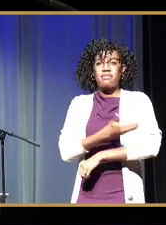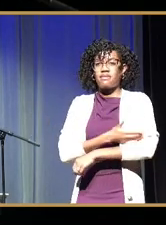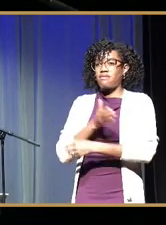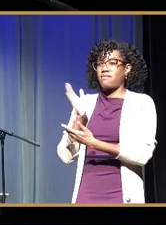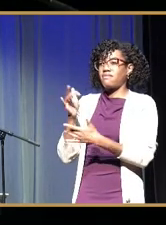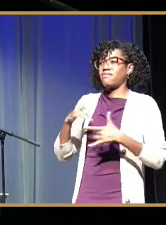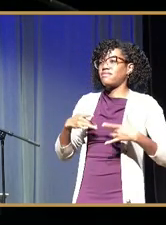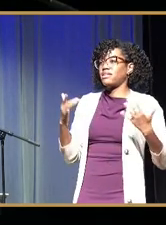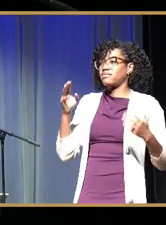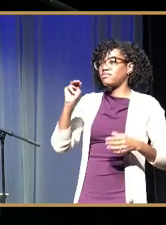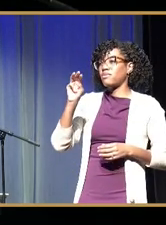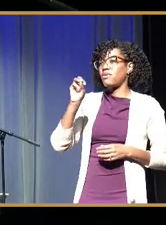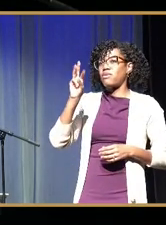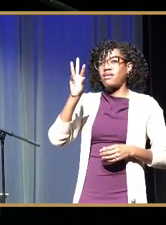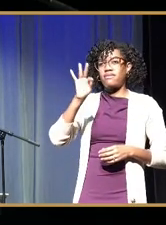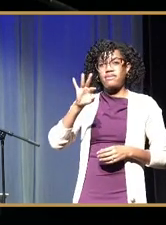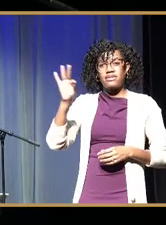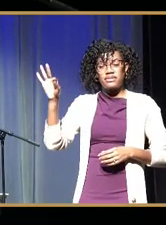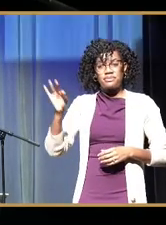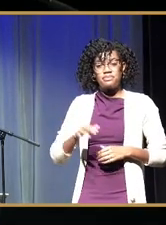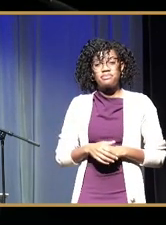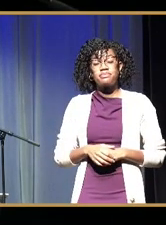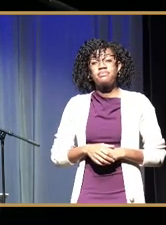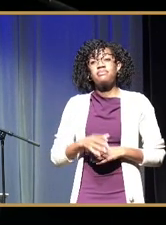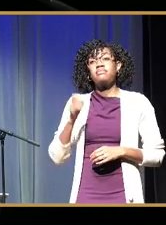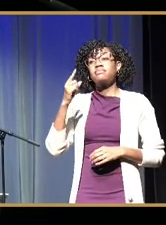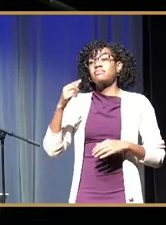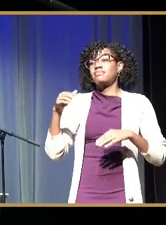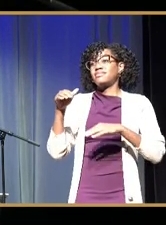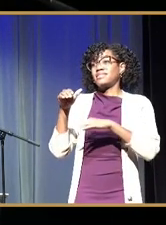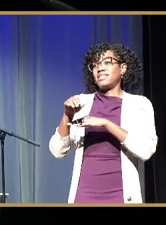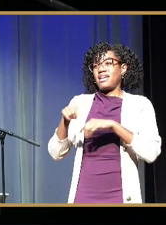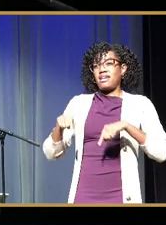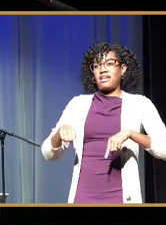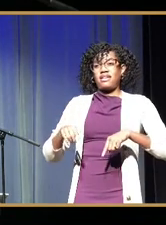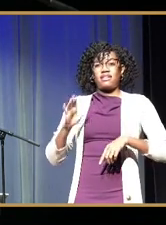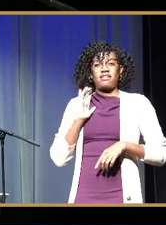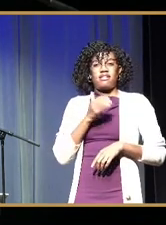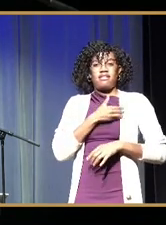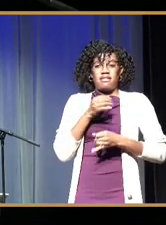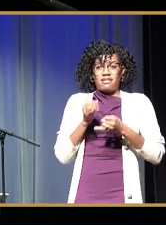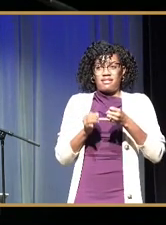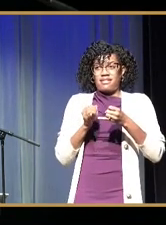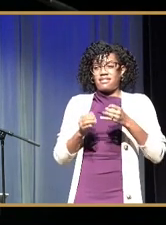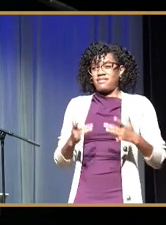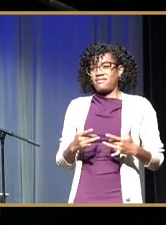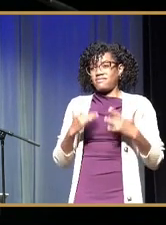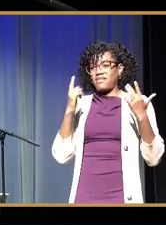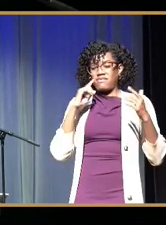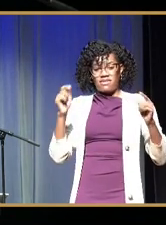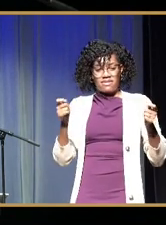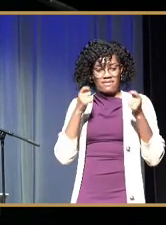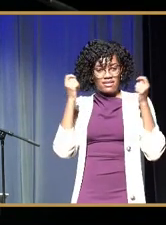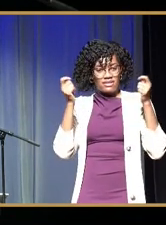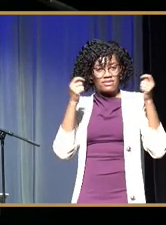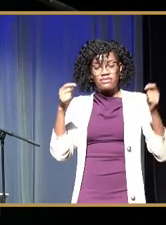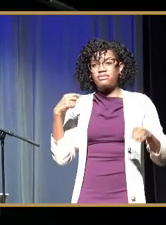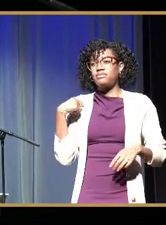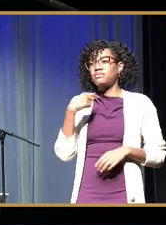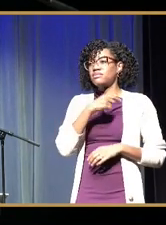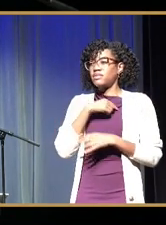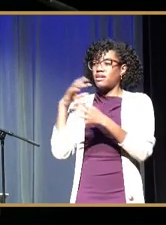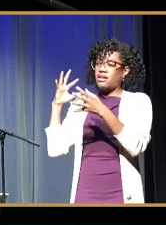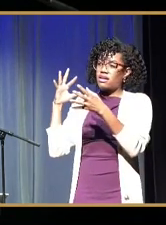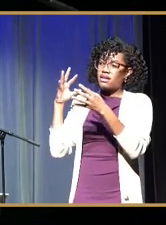Washington Film Festival. Tonight is the penultimate event of our festival, and it encapsulates this